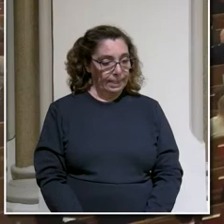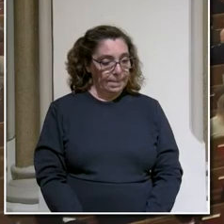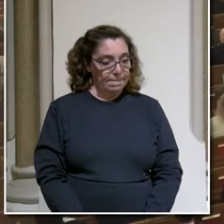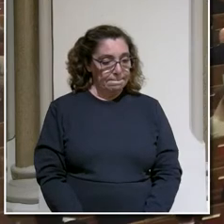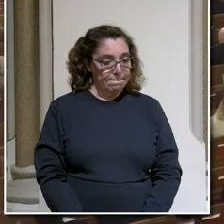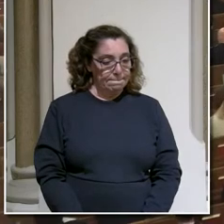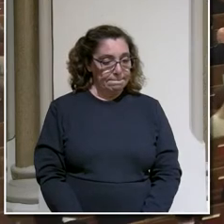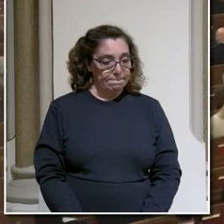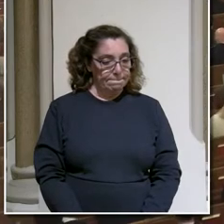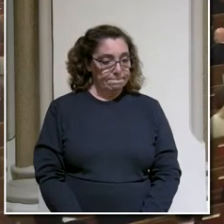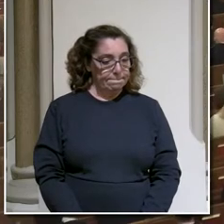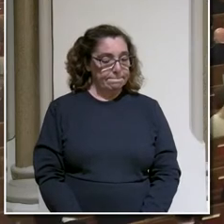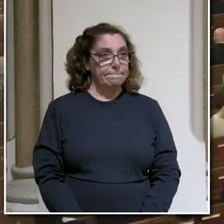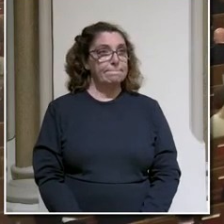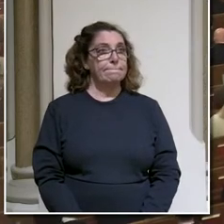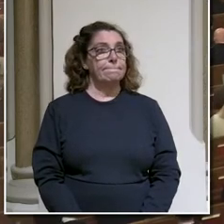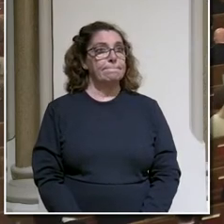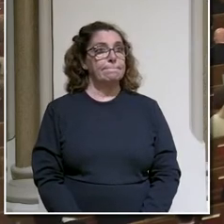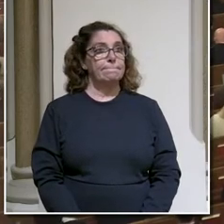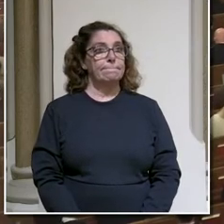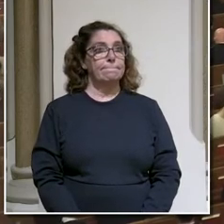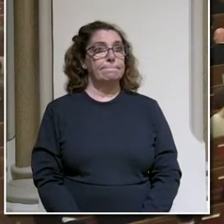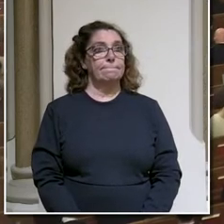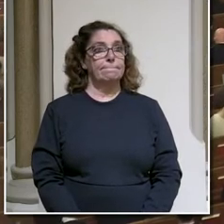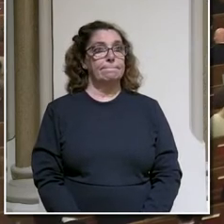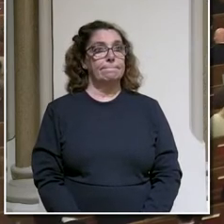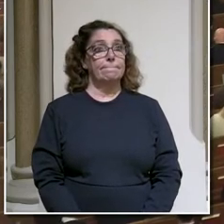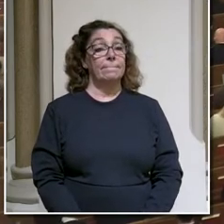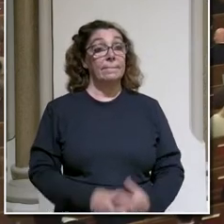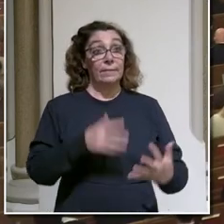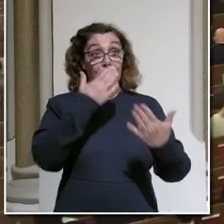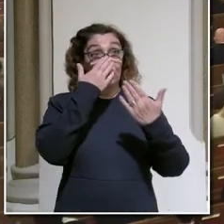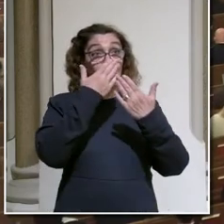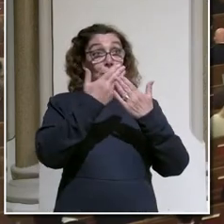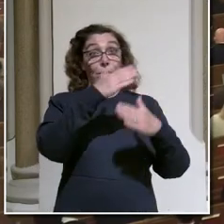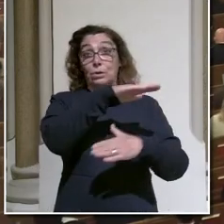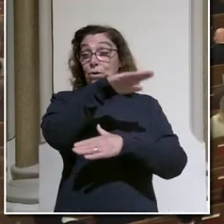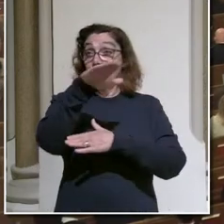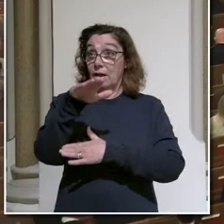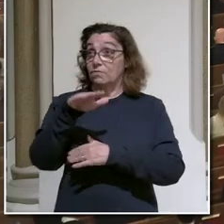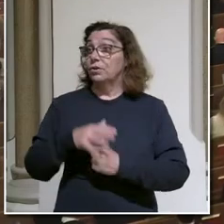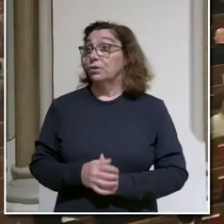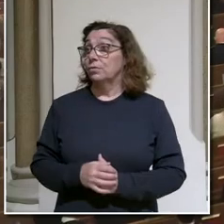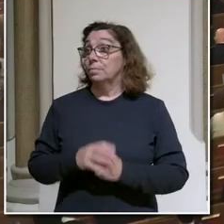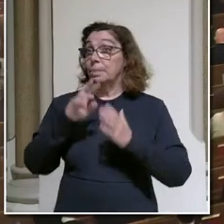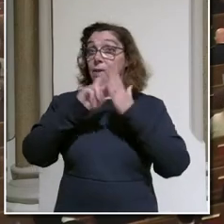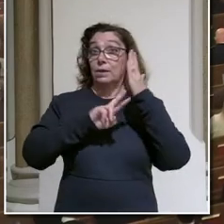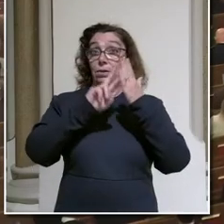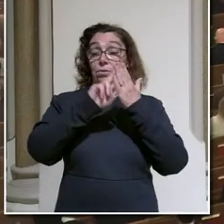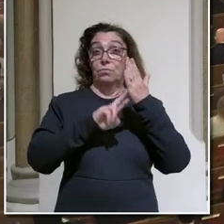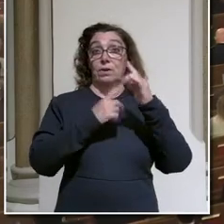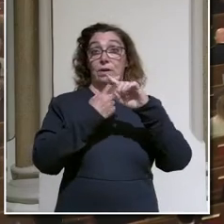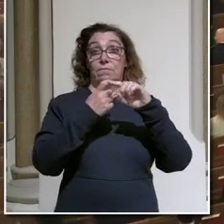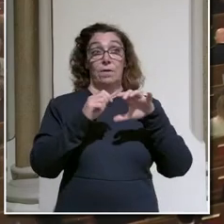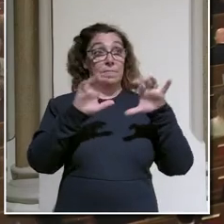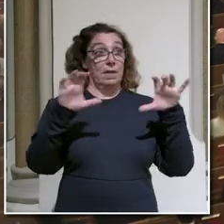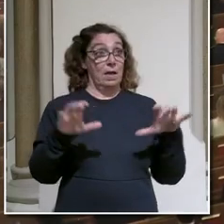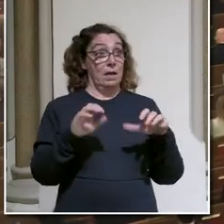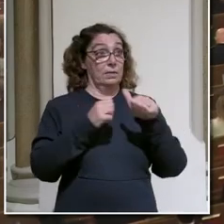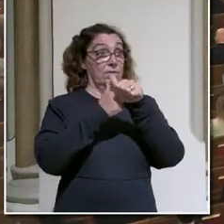Good afternoon. A reading from the Acts of the